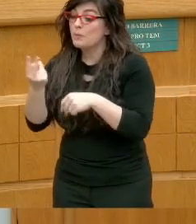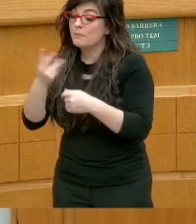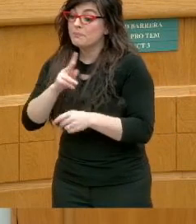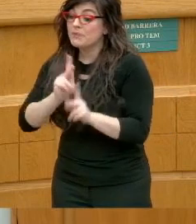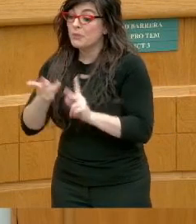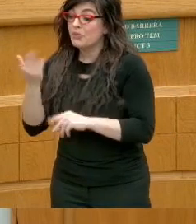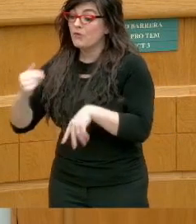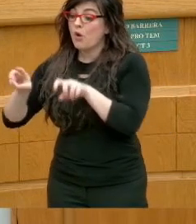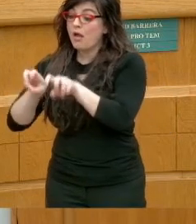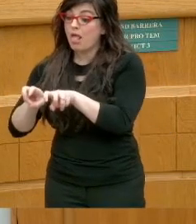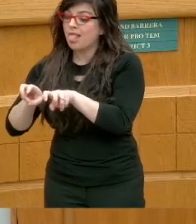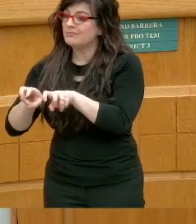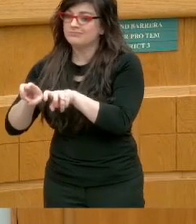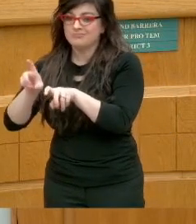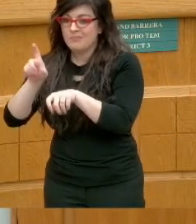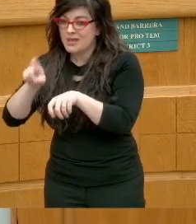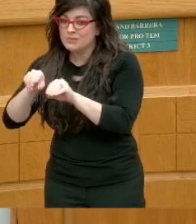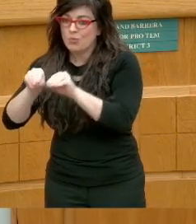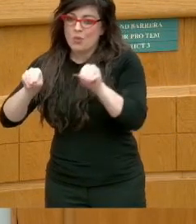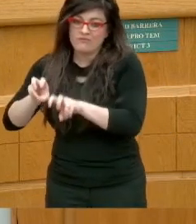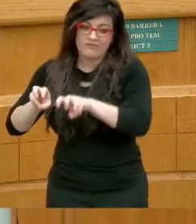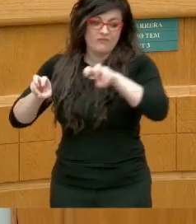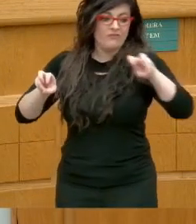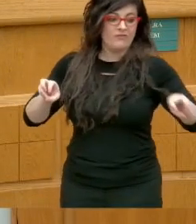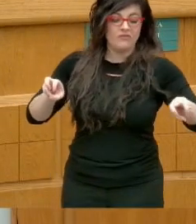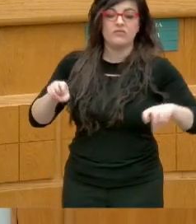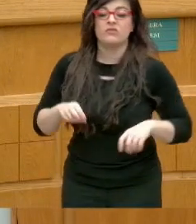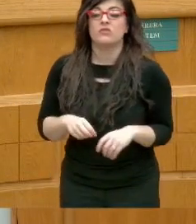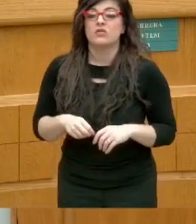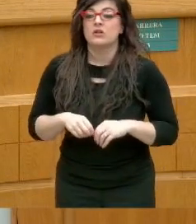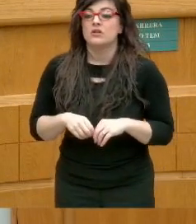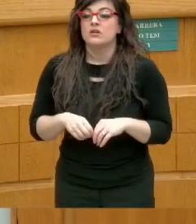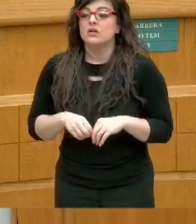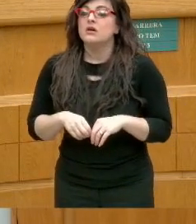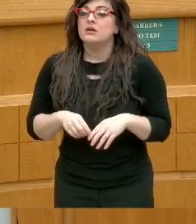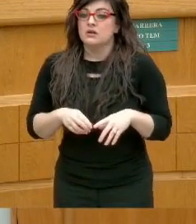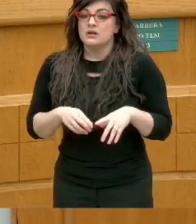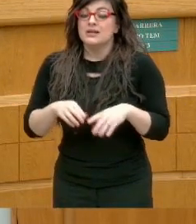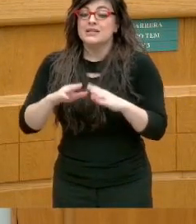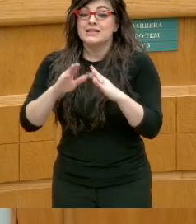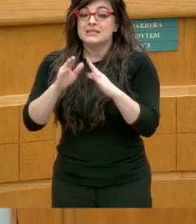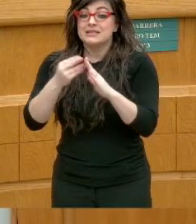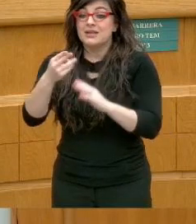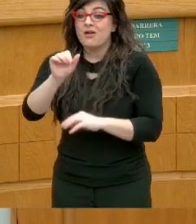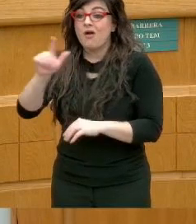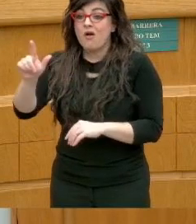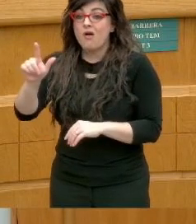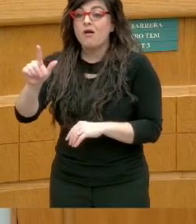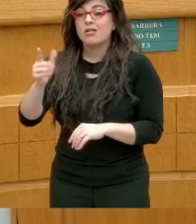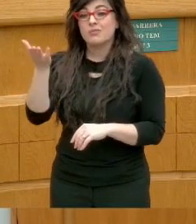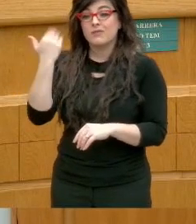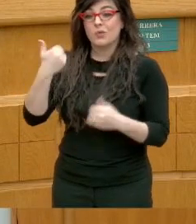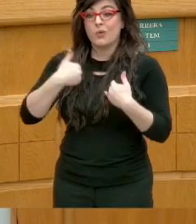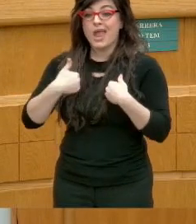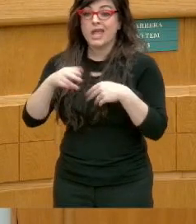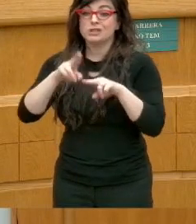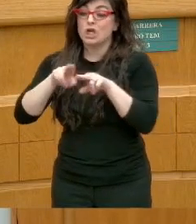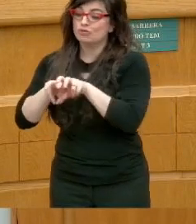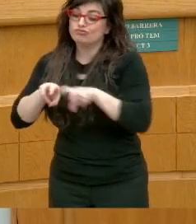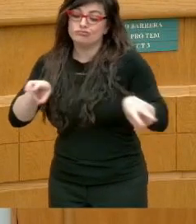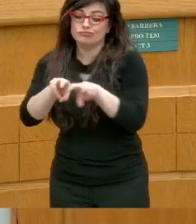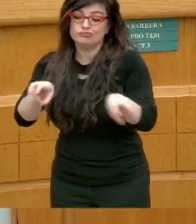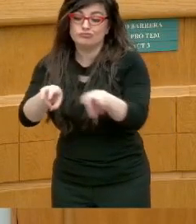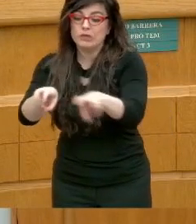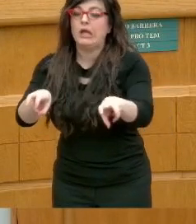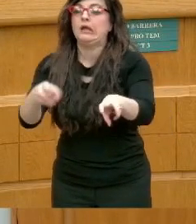to have a conference type of a meeting. We've already removed chairs from City Hall and put them in storage temporarily, so that a room